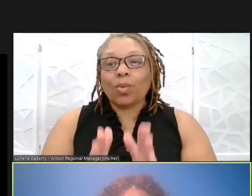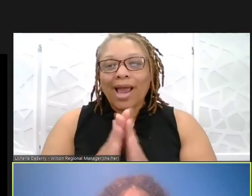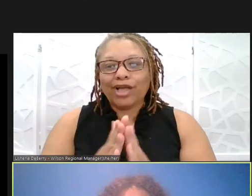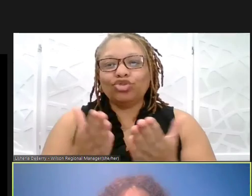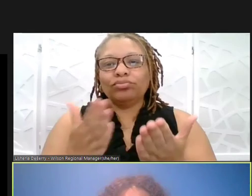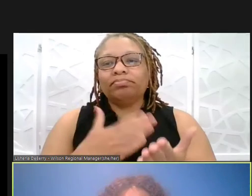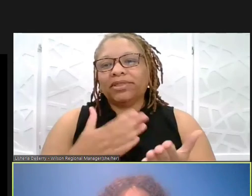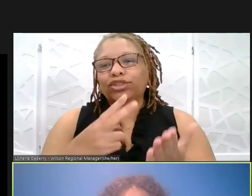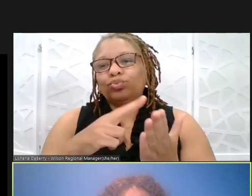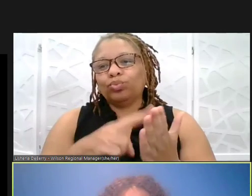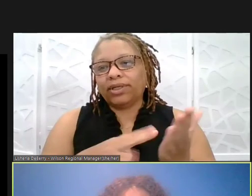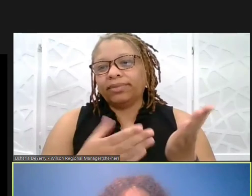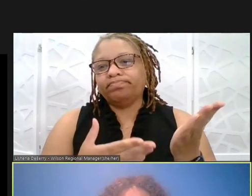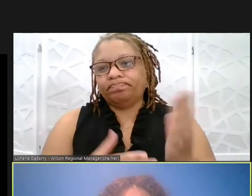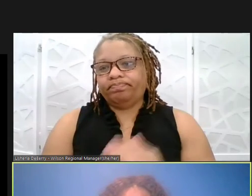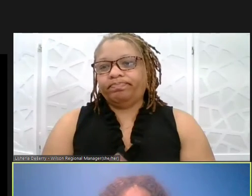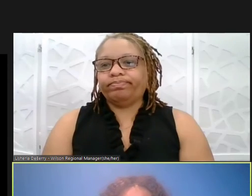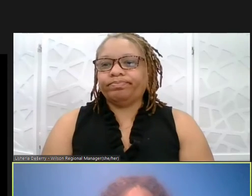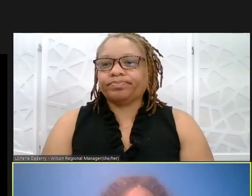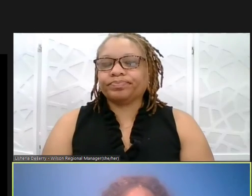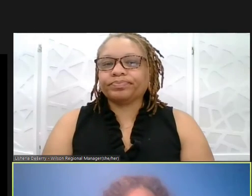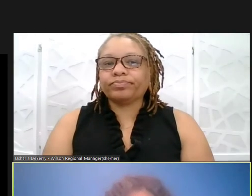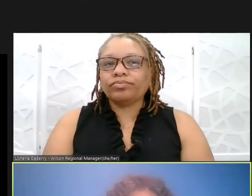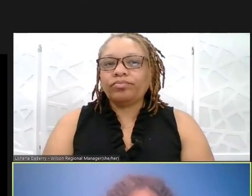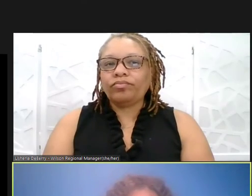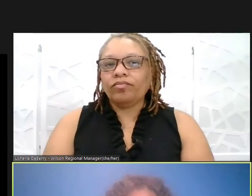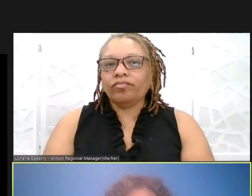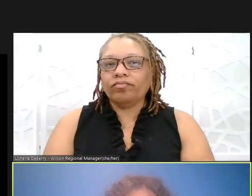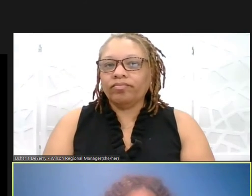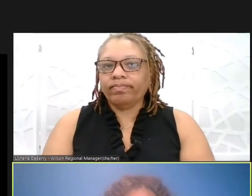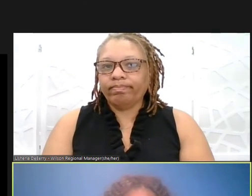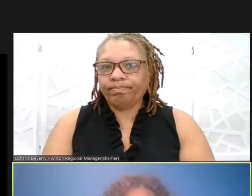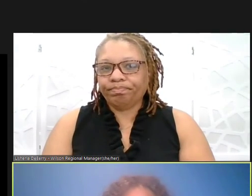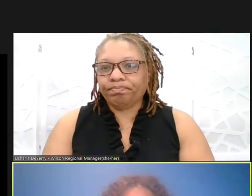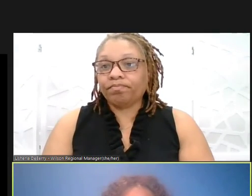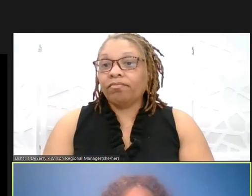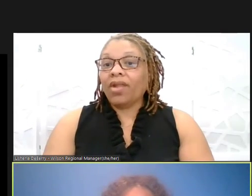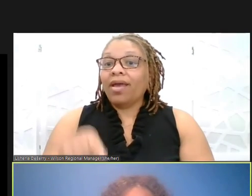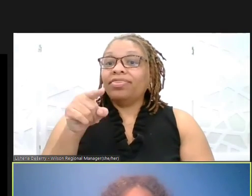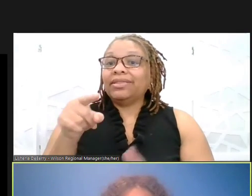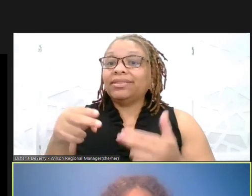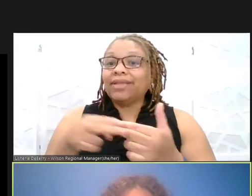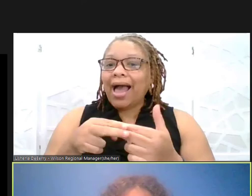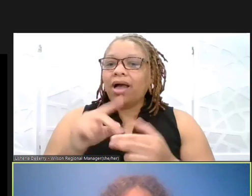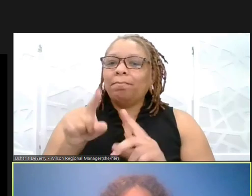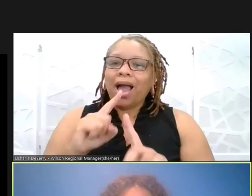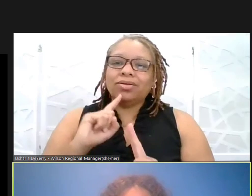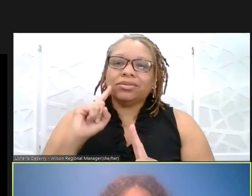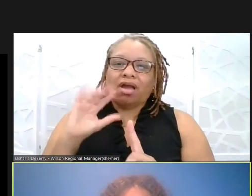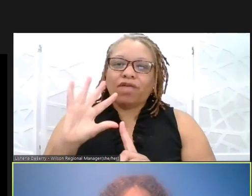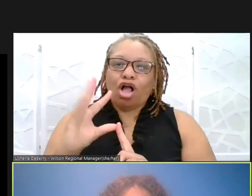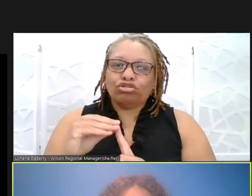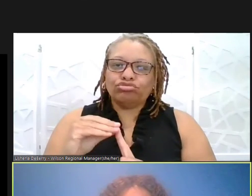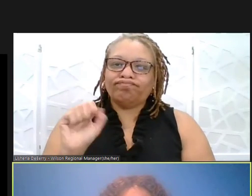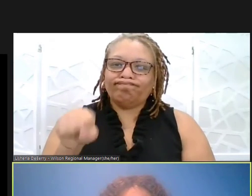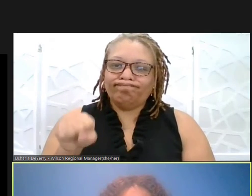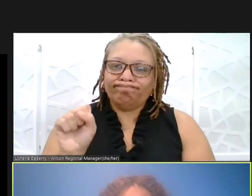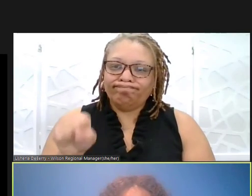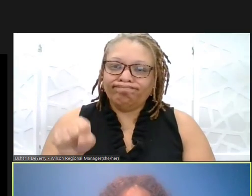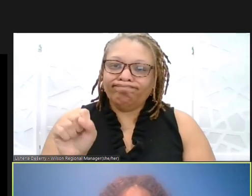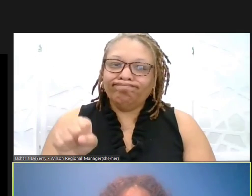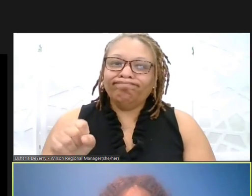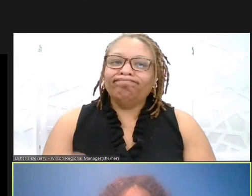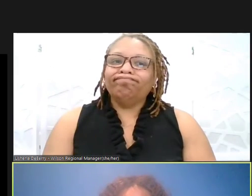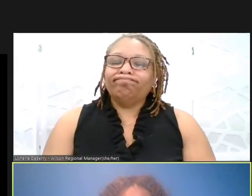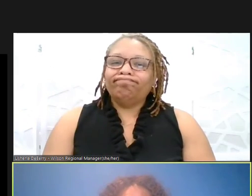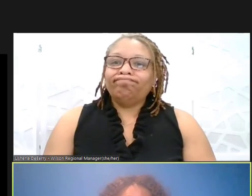screen. So I'm asking you to feel free to read at this moment before I begin talking about this slide.